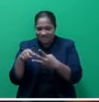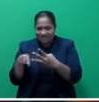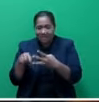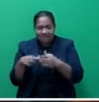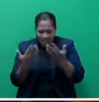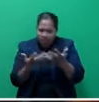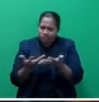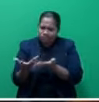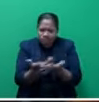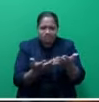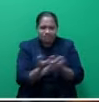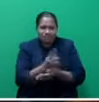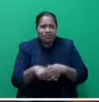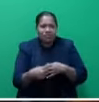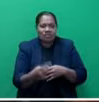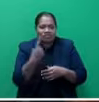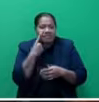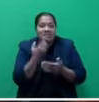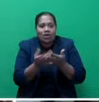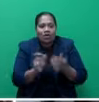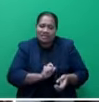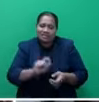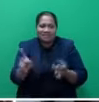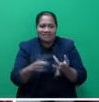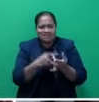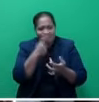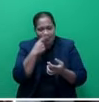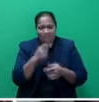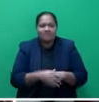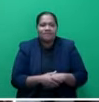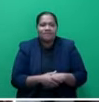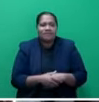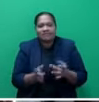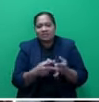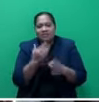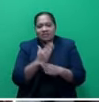how we can send our Fijian workers in other areas as well. Thank you. Thank you. We'll move on.